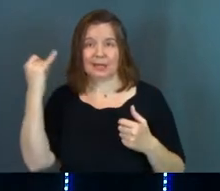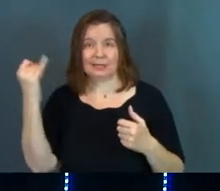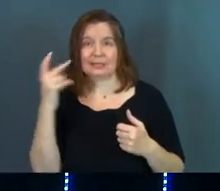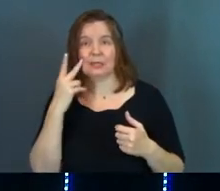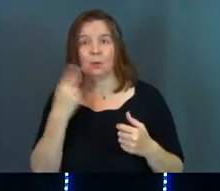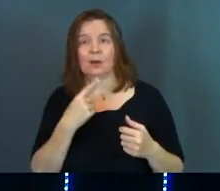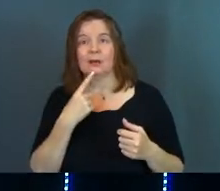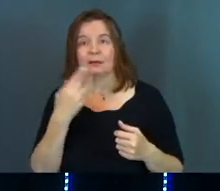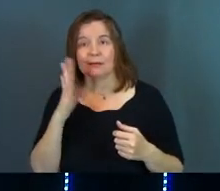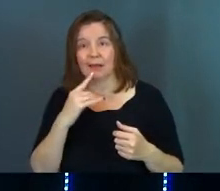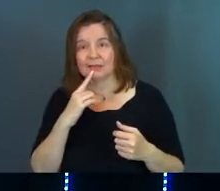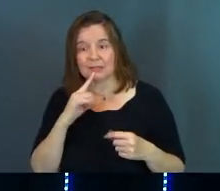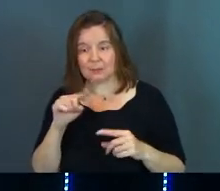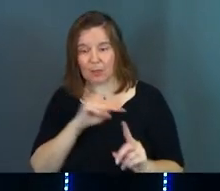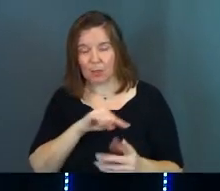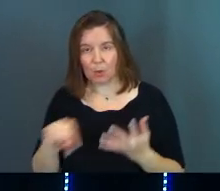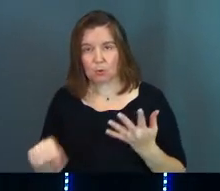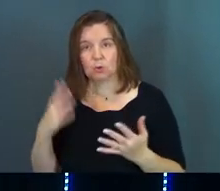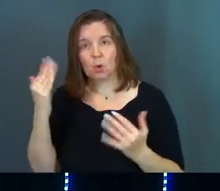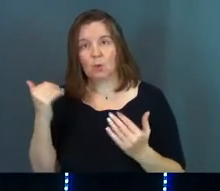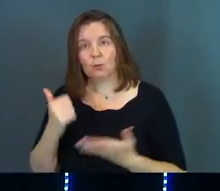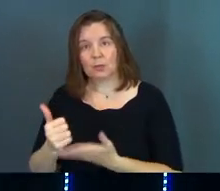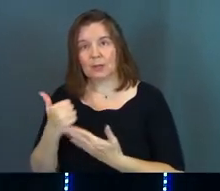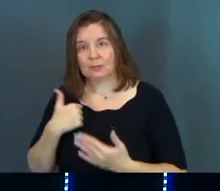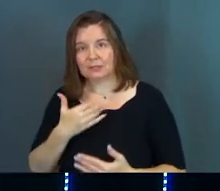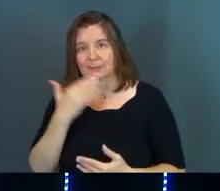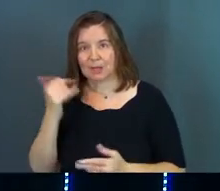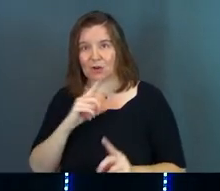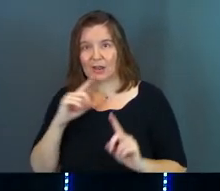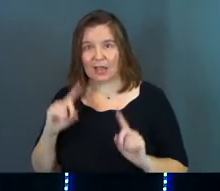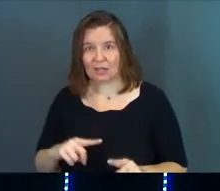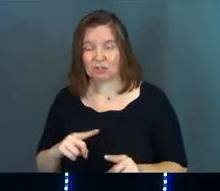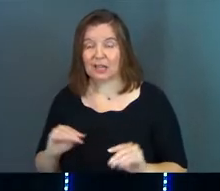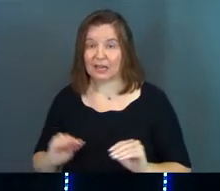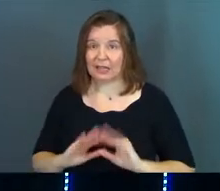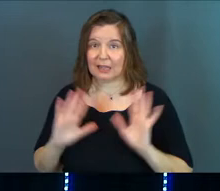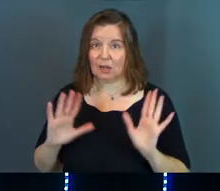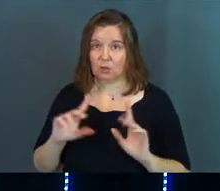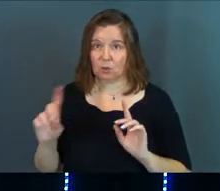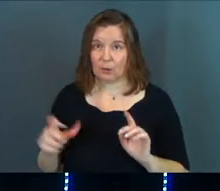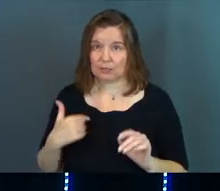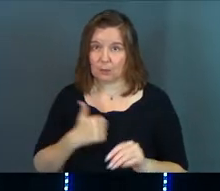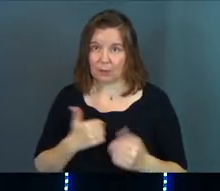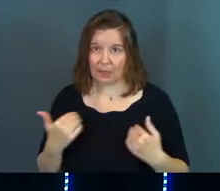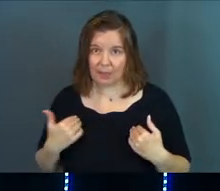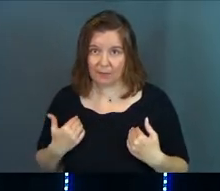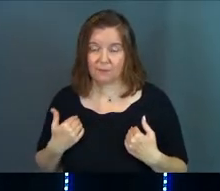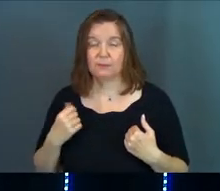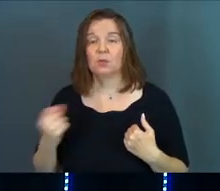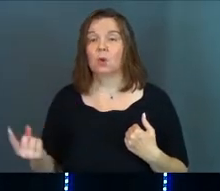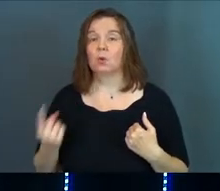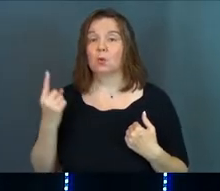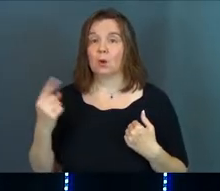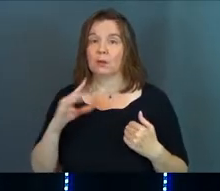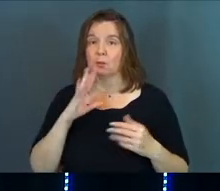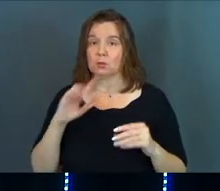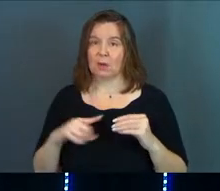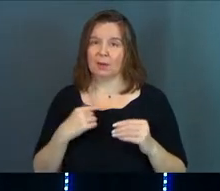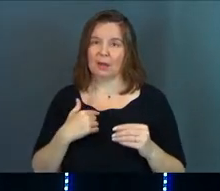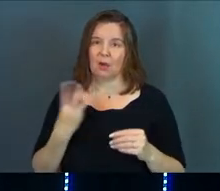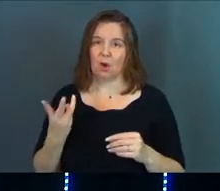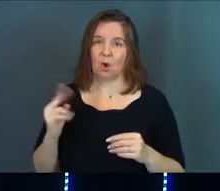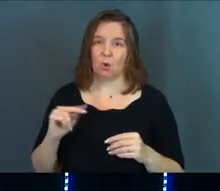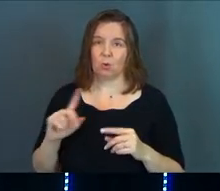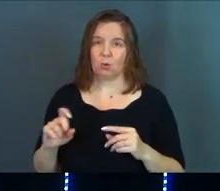and see what God says about those in hopes that it'll help us to have a better answer and clarity to the questions that we have. And so the one that we're going to talk about, kind of